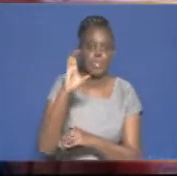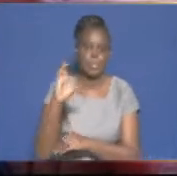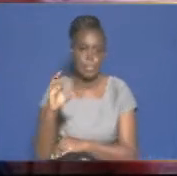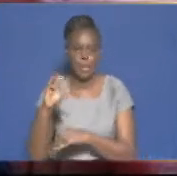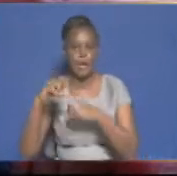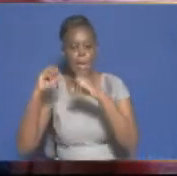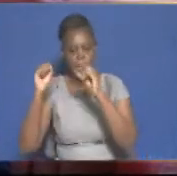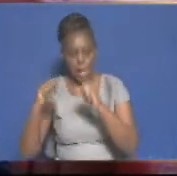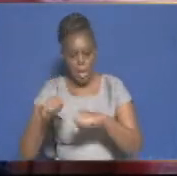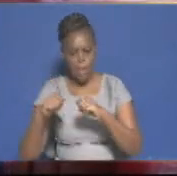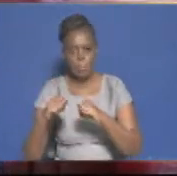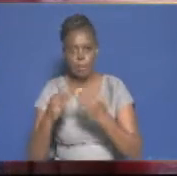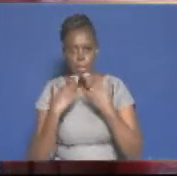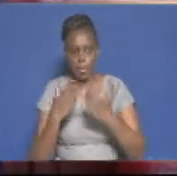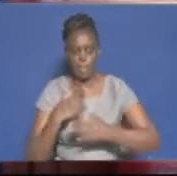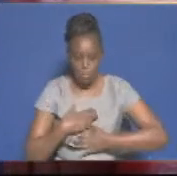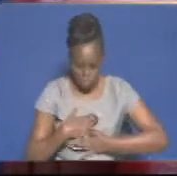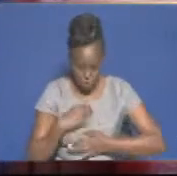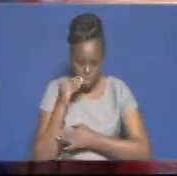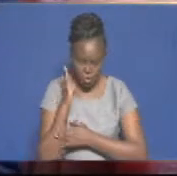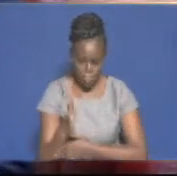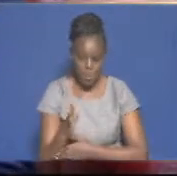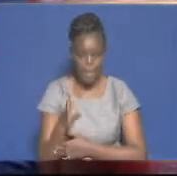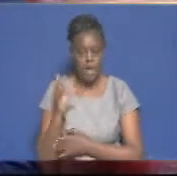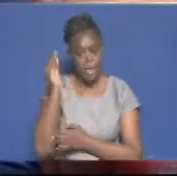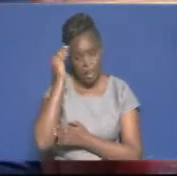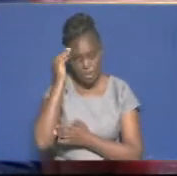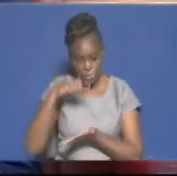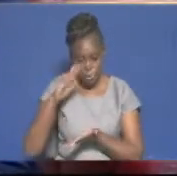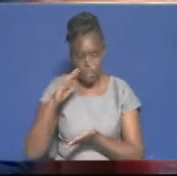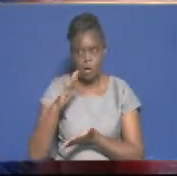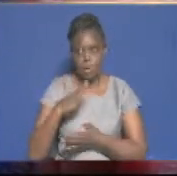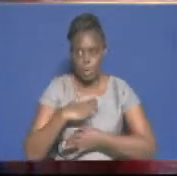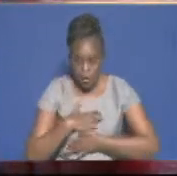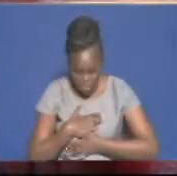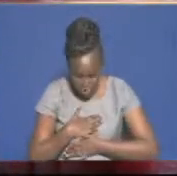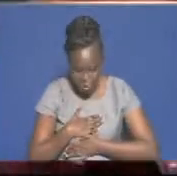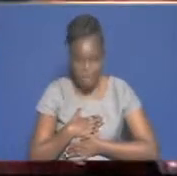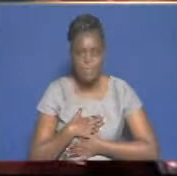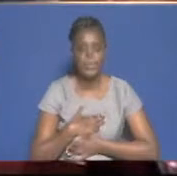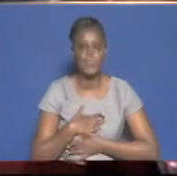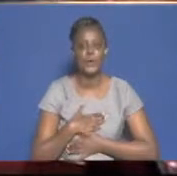you, Honorable Speaker, the very much educated Abdulswaman Sharif Nasir.